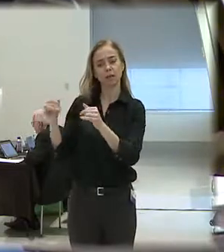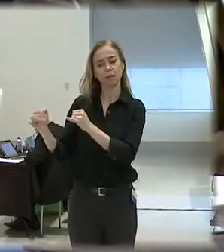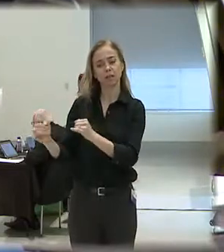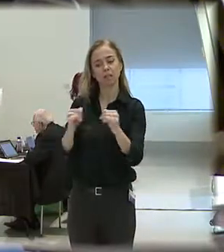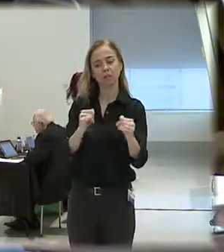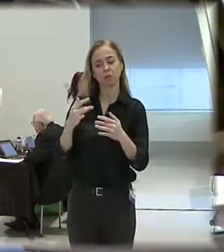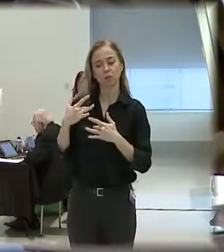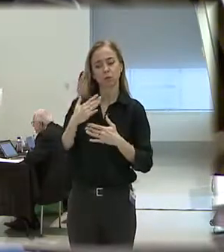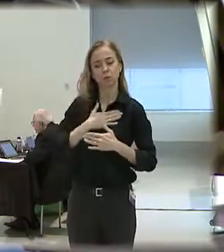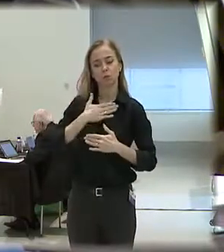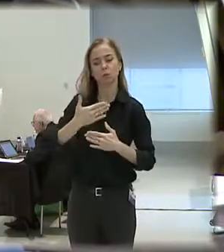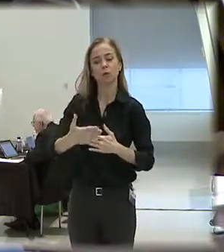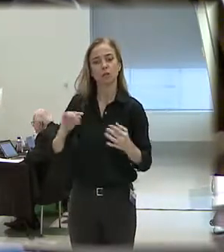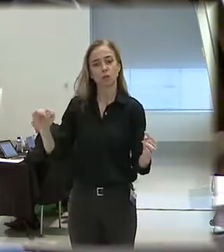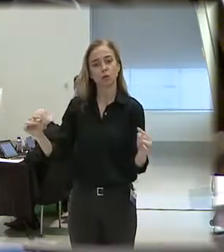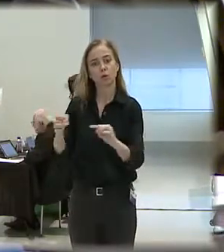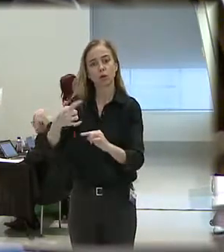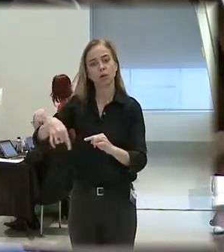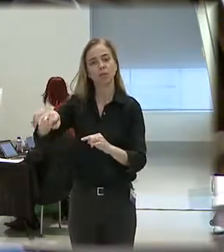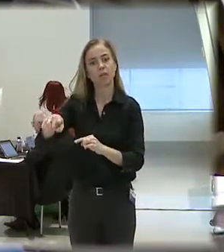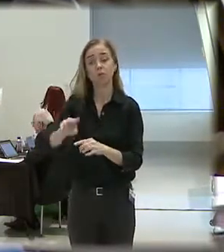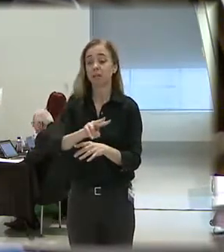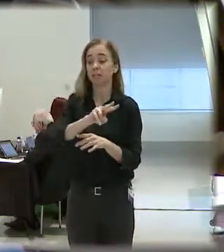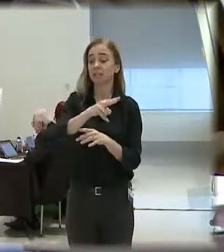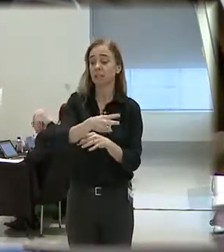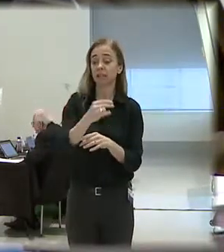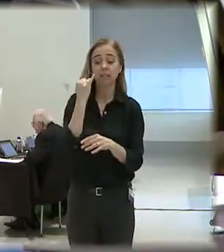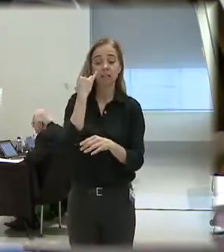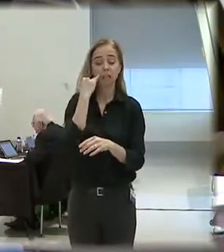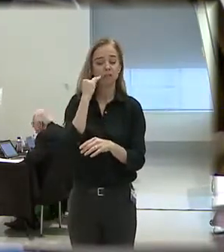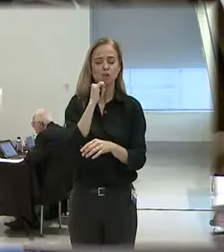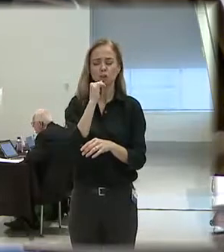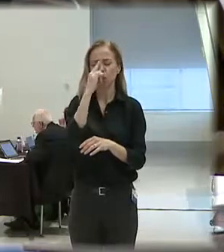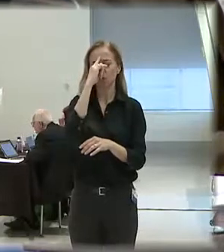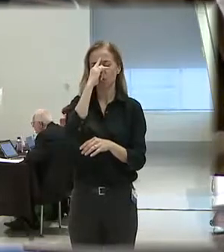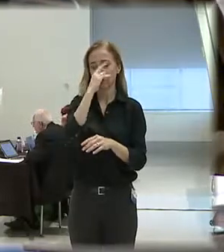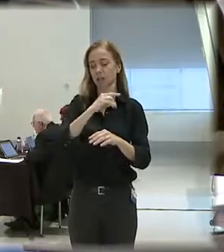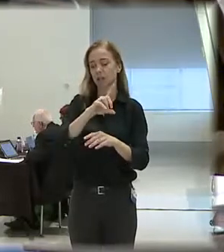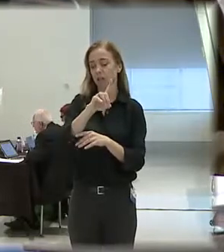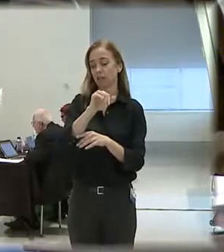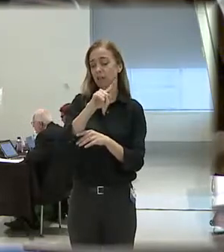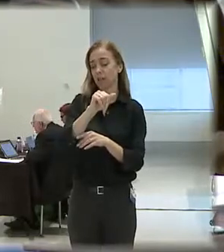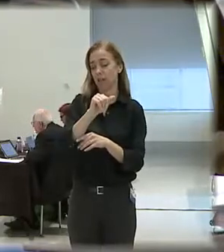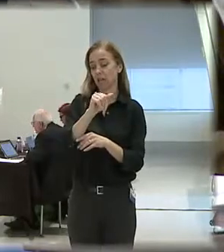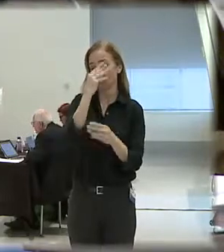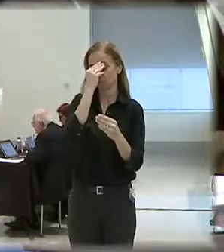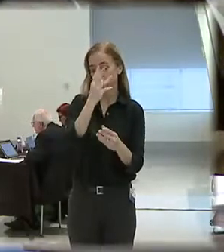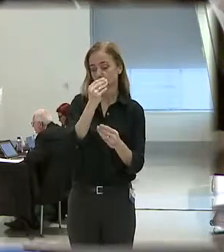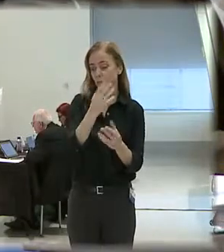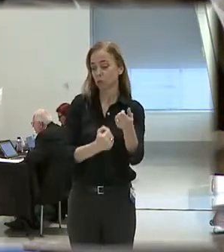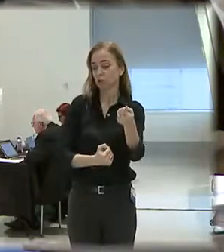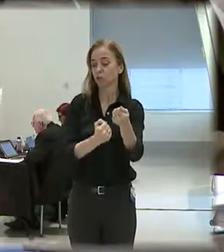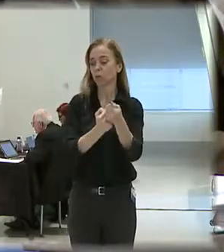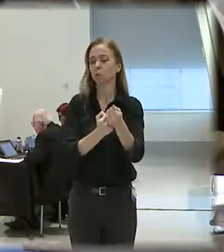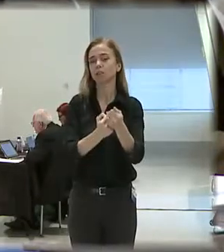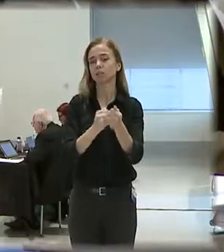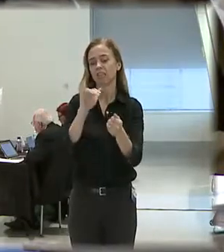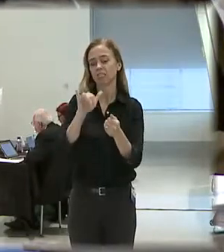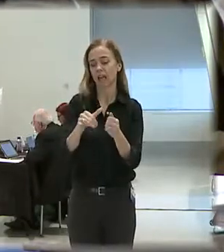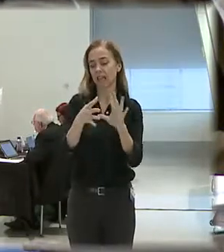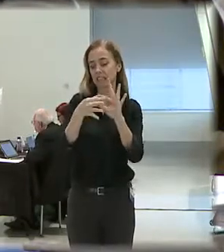them? And second, if you don't think that the data do support that statement, what